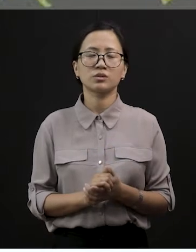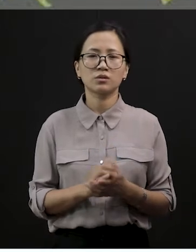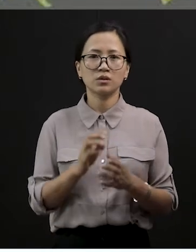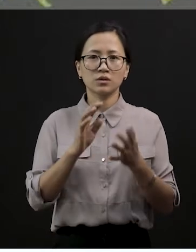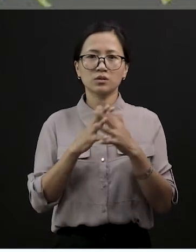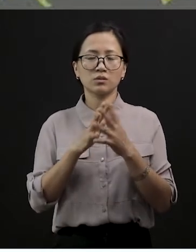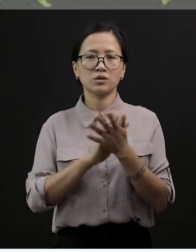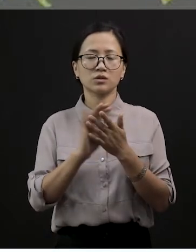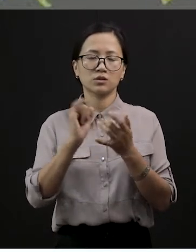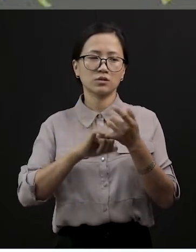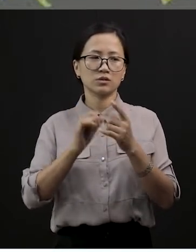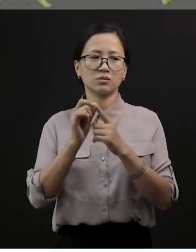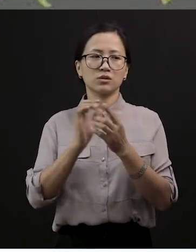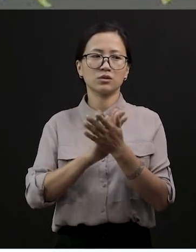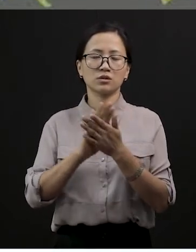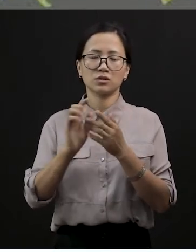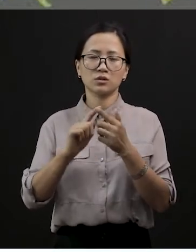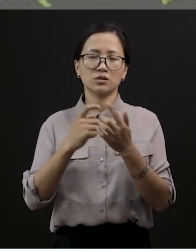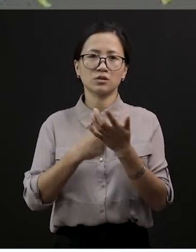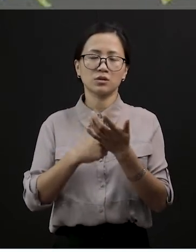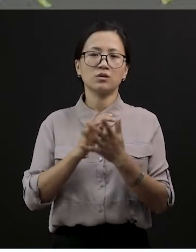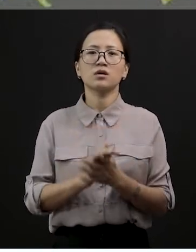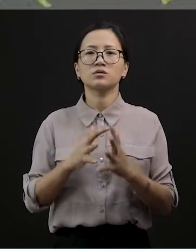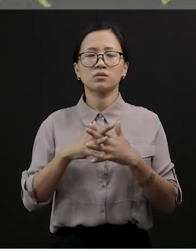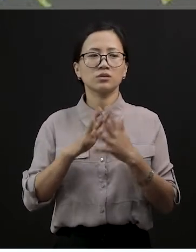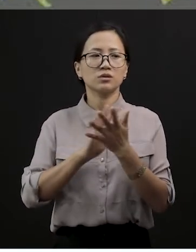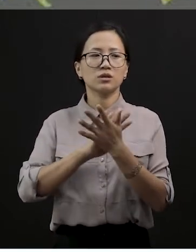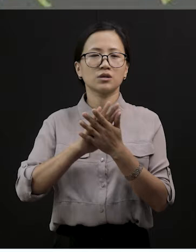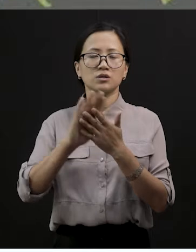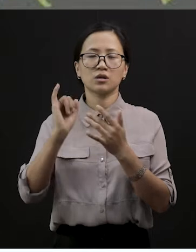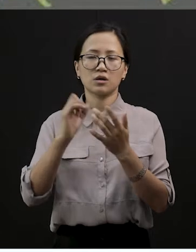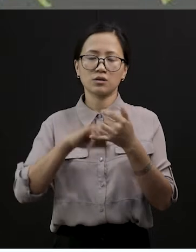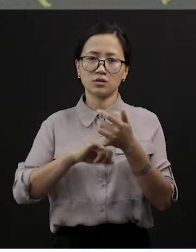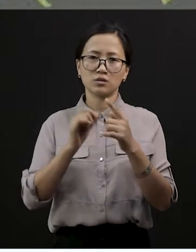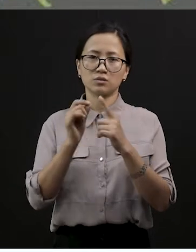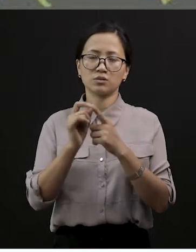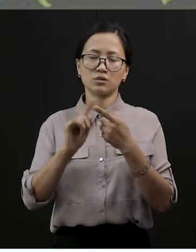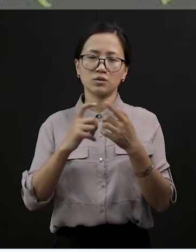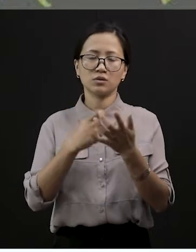Whisper means to speak softly. Shall we all spell whisper?